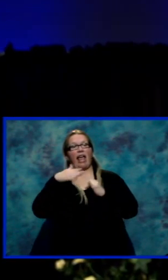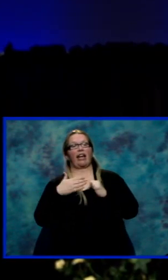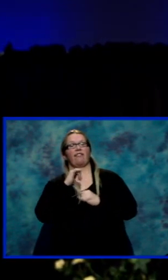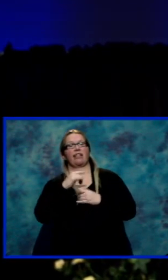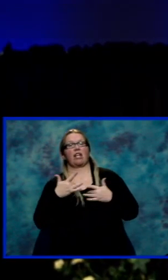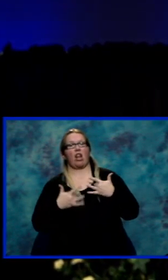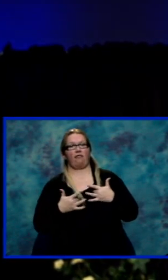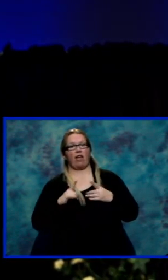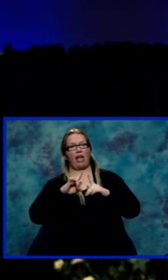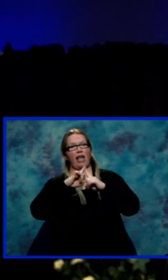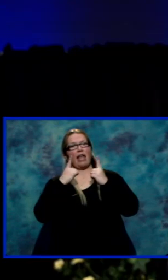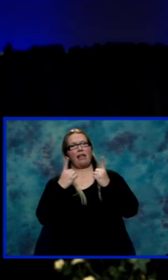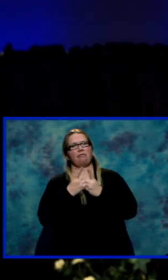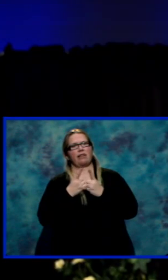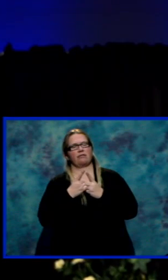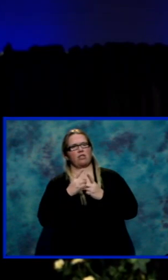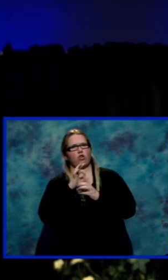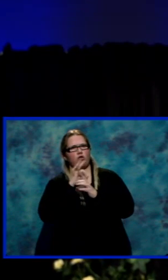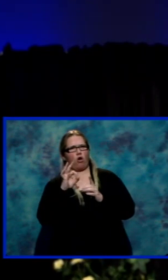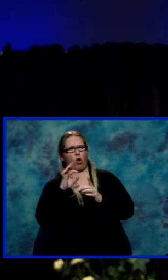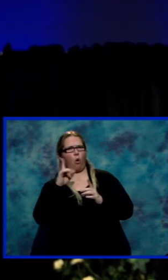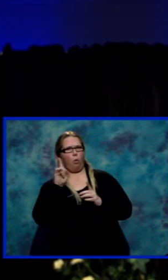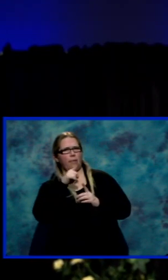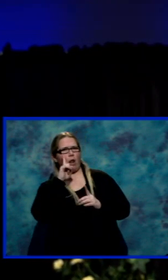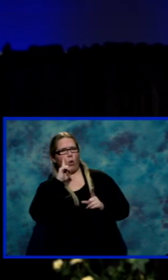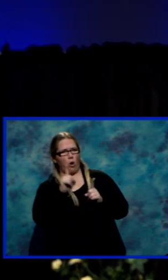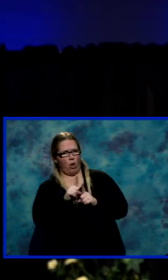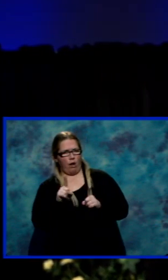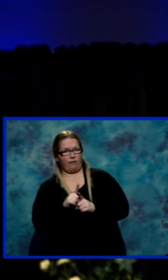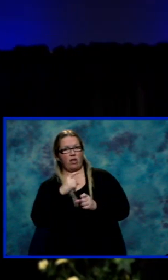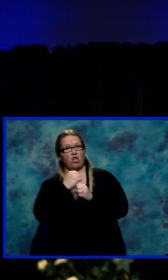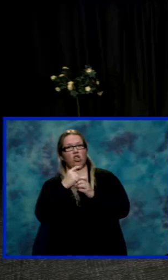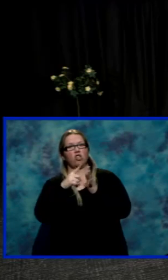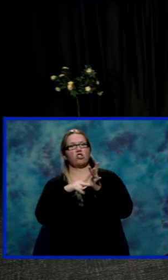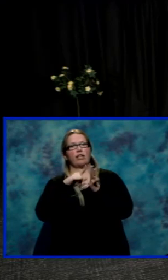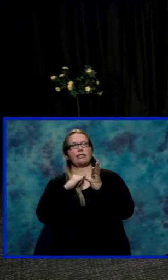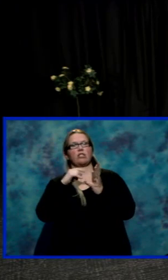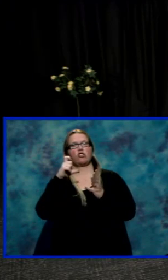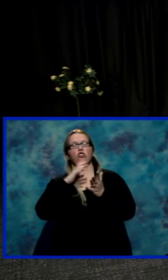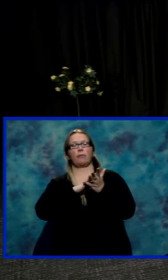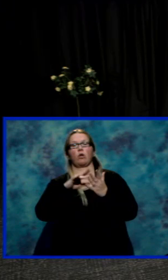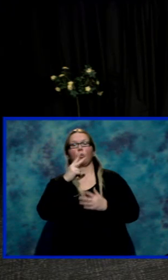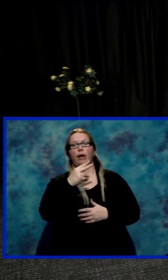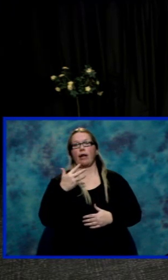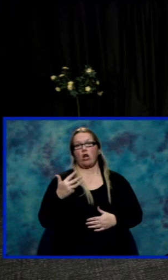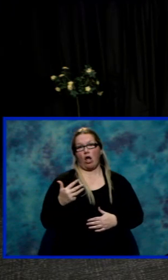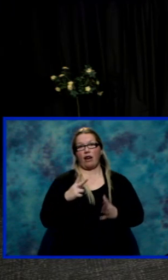things were not quite what they appeared. If you come to Genesis chapter 29 and in verse